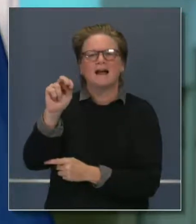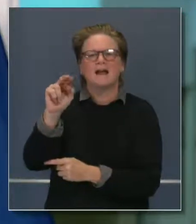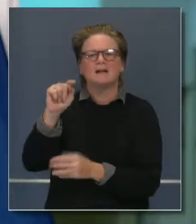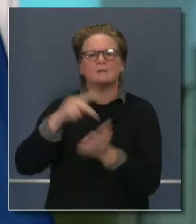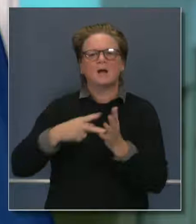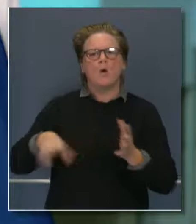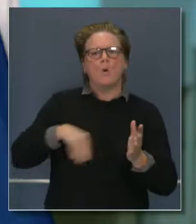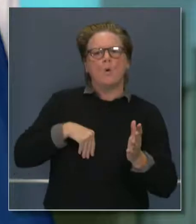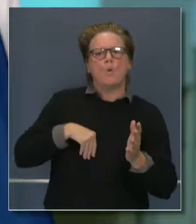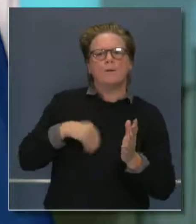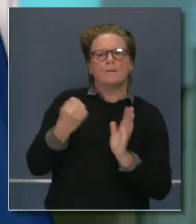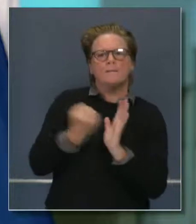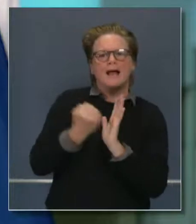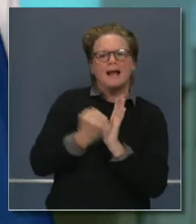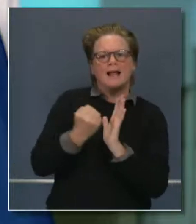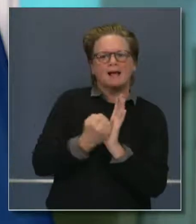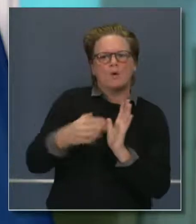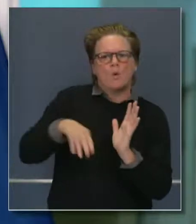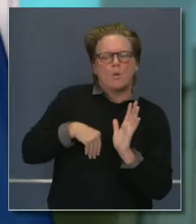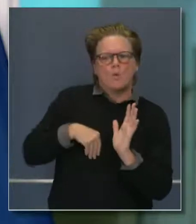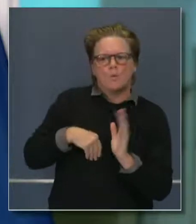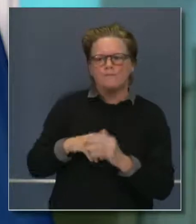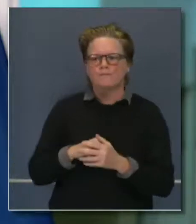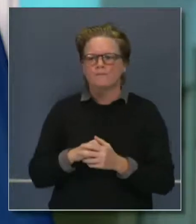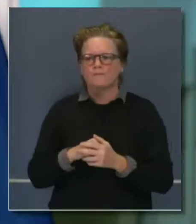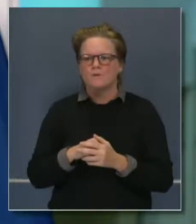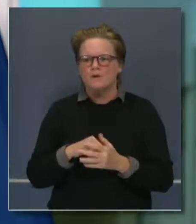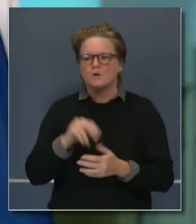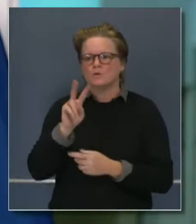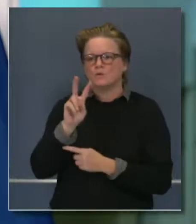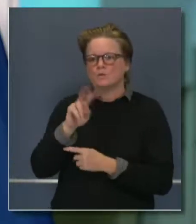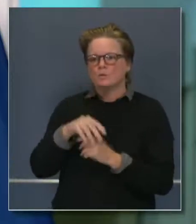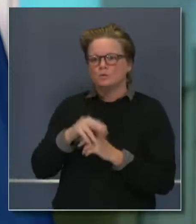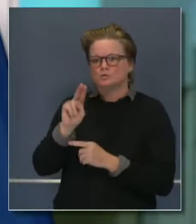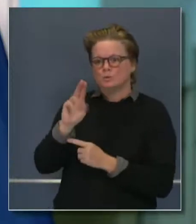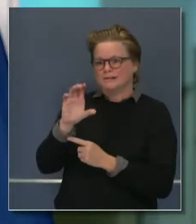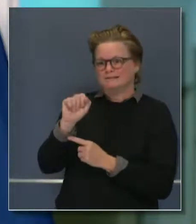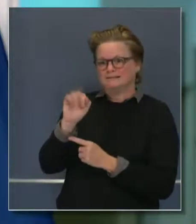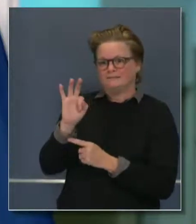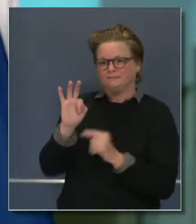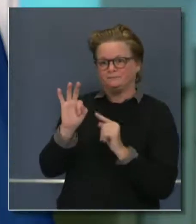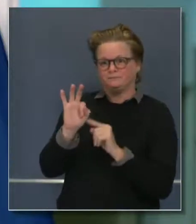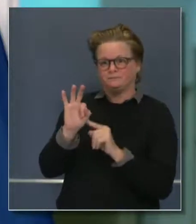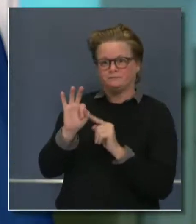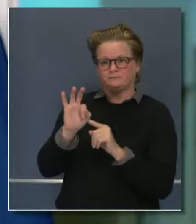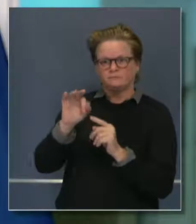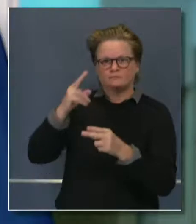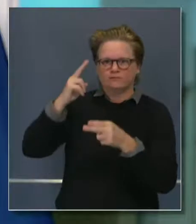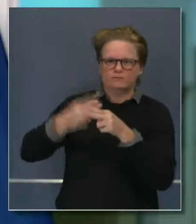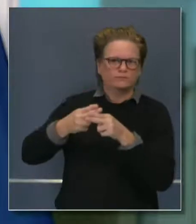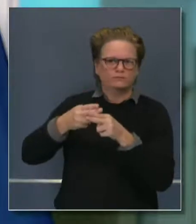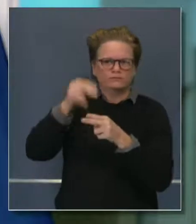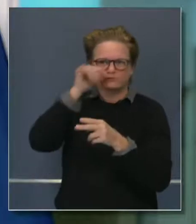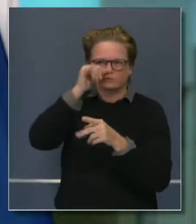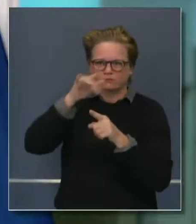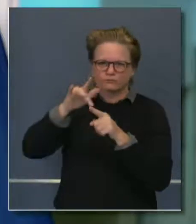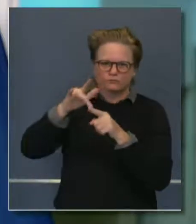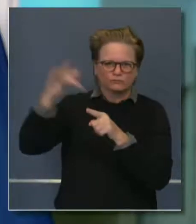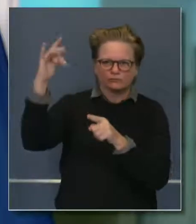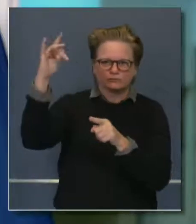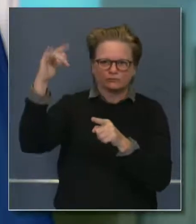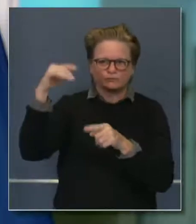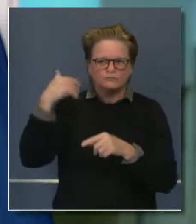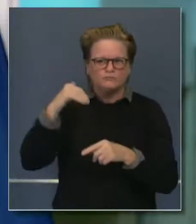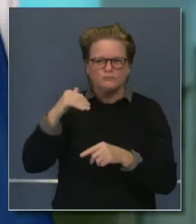center as it relates to the talent pool that Vice President Biden, now President-elect Joe Biden, would